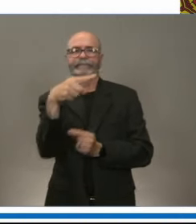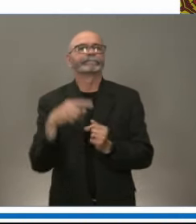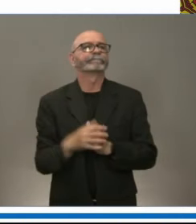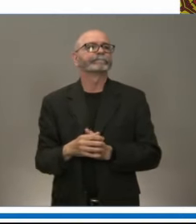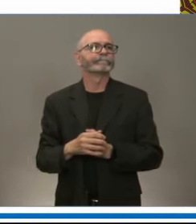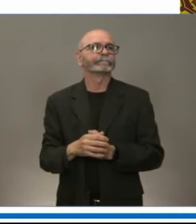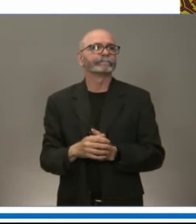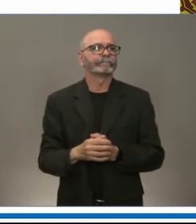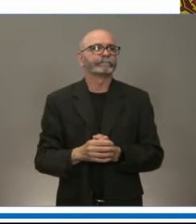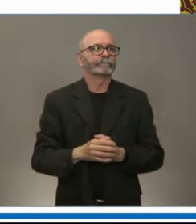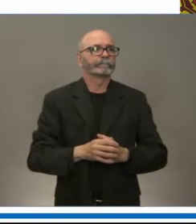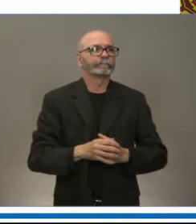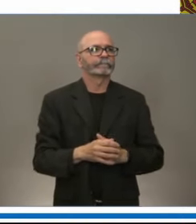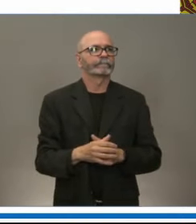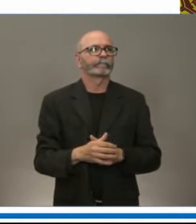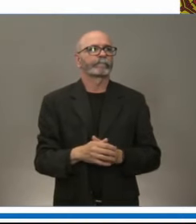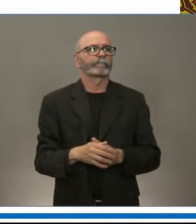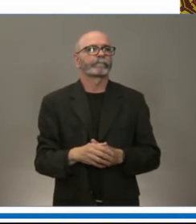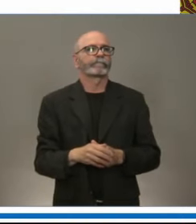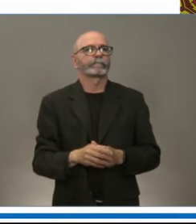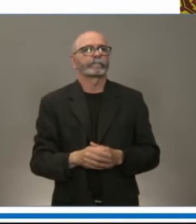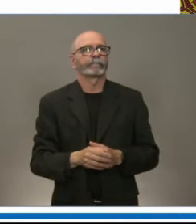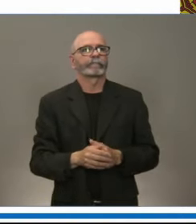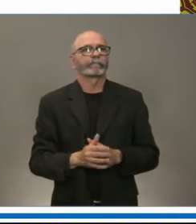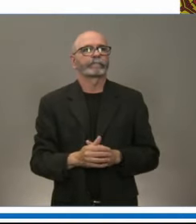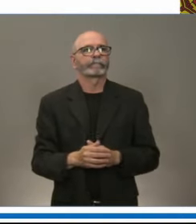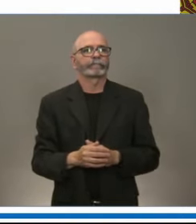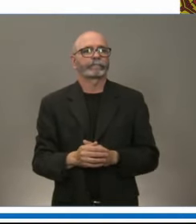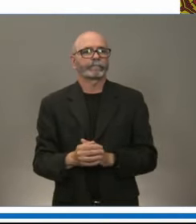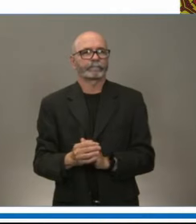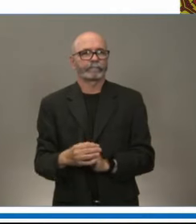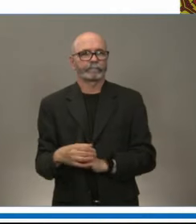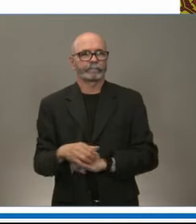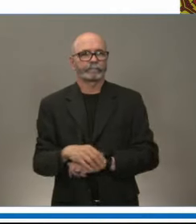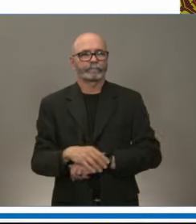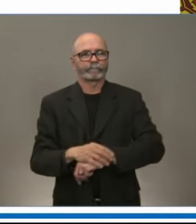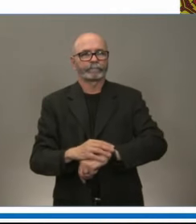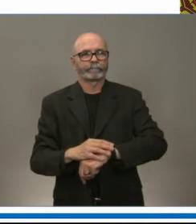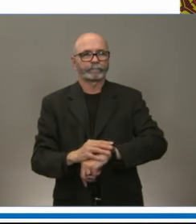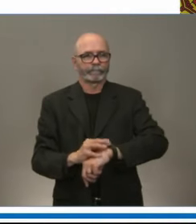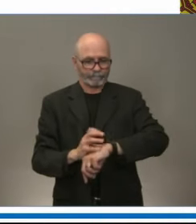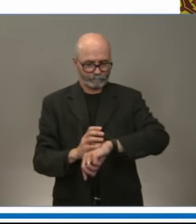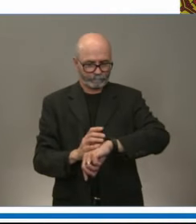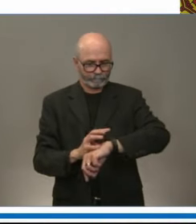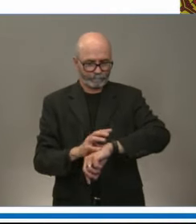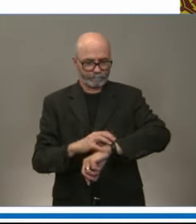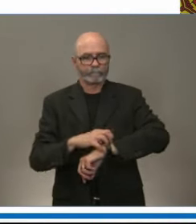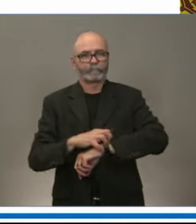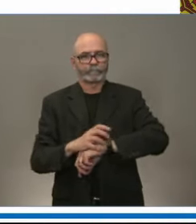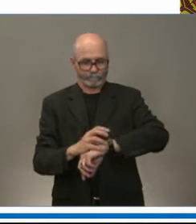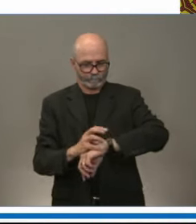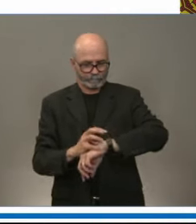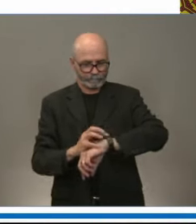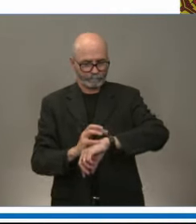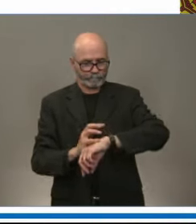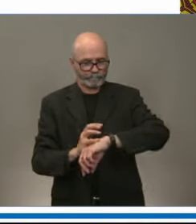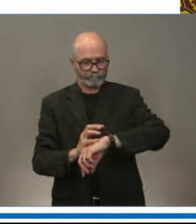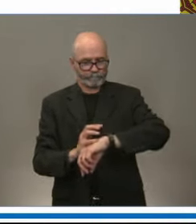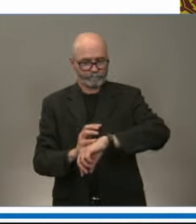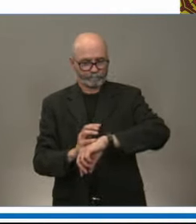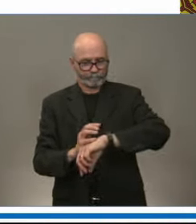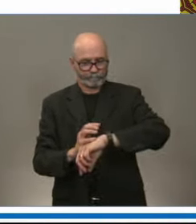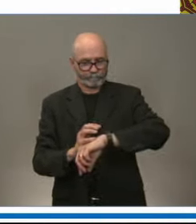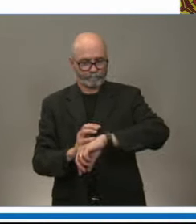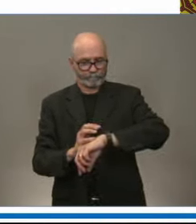Oh, hi. Good afternoon. I'd like to ask a question of the Premier, please. I know the Premier just